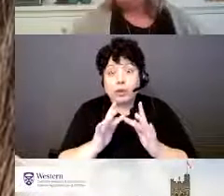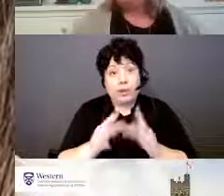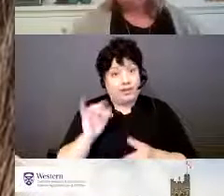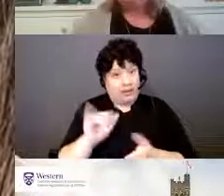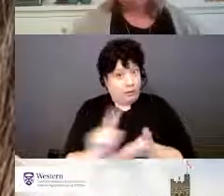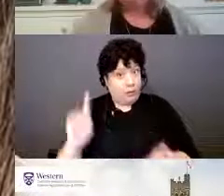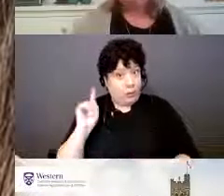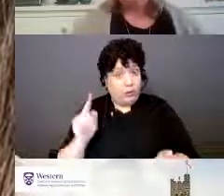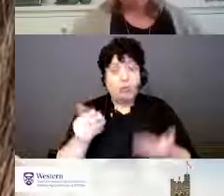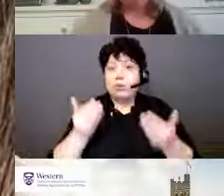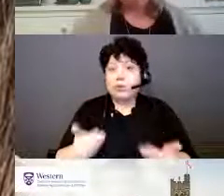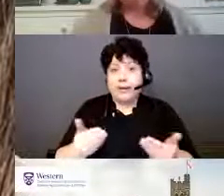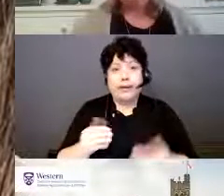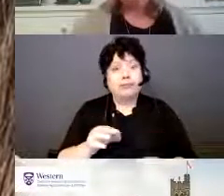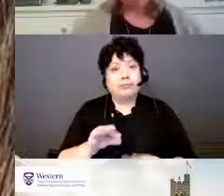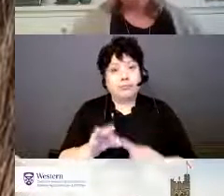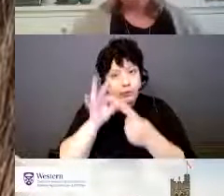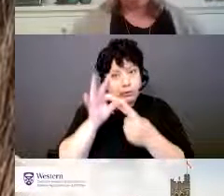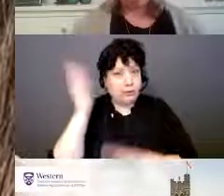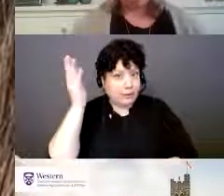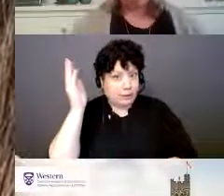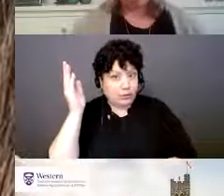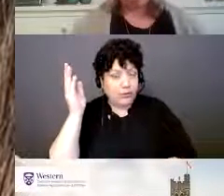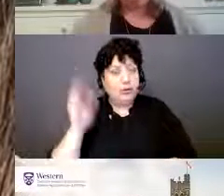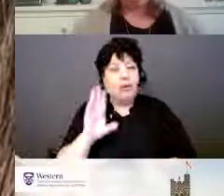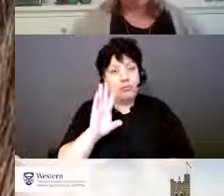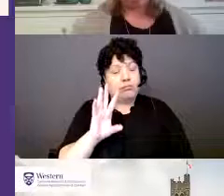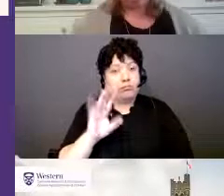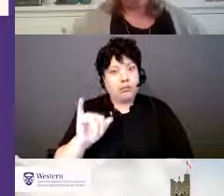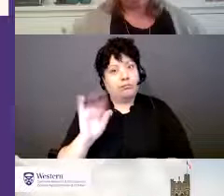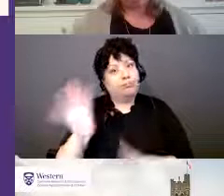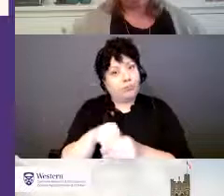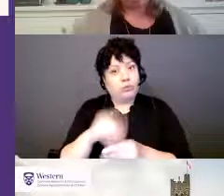to host this presentation as part of that initiative.